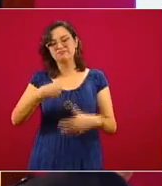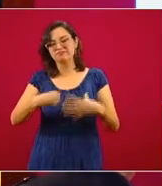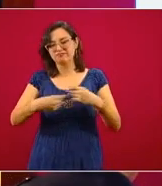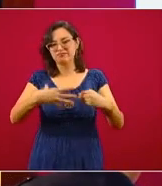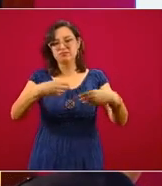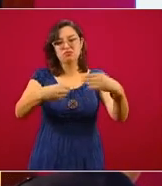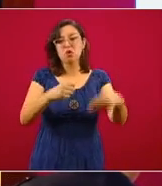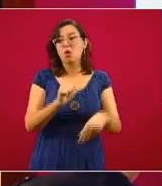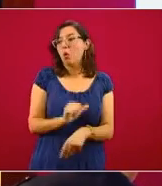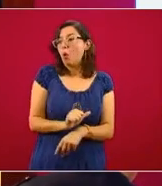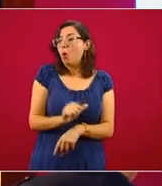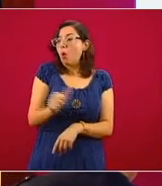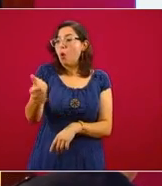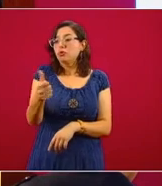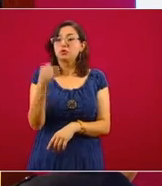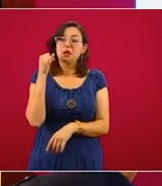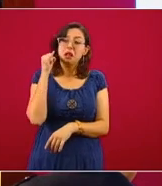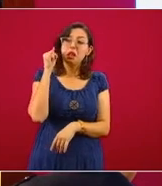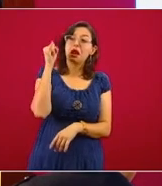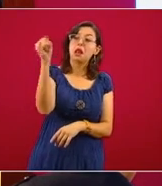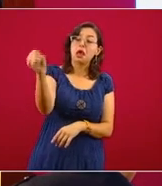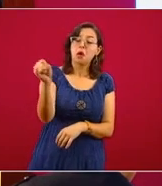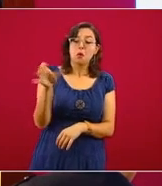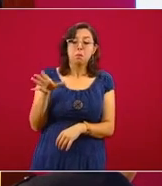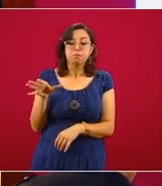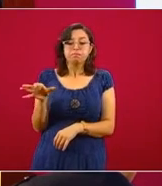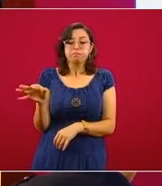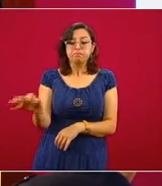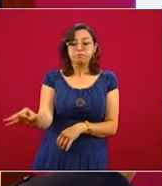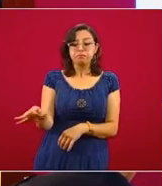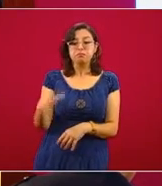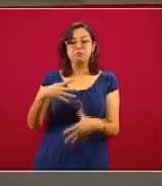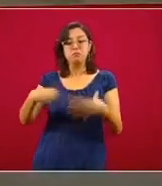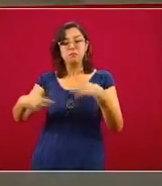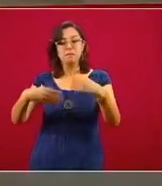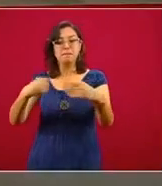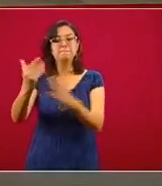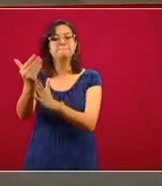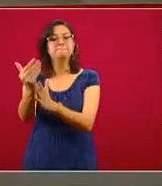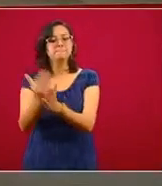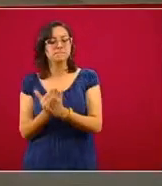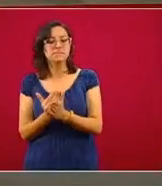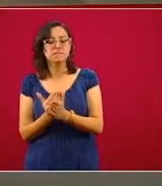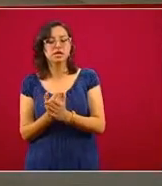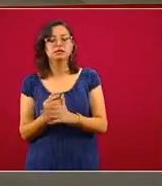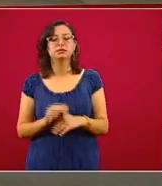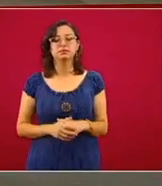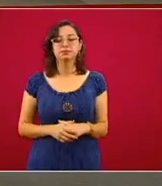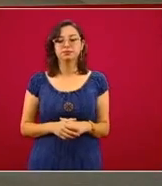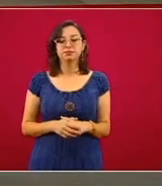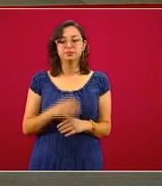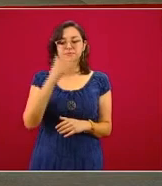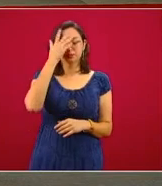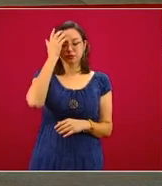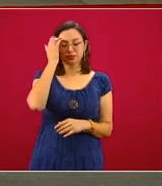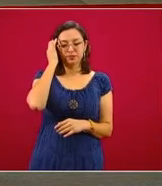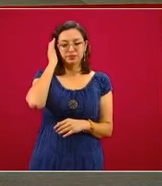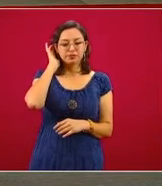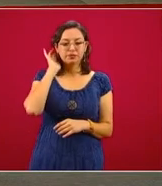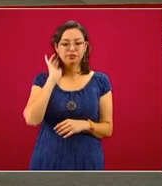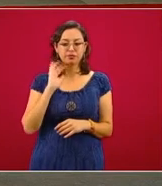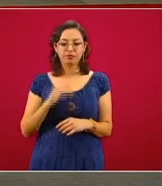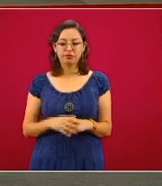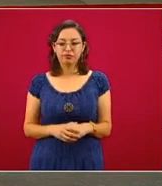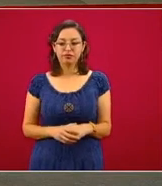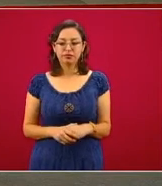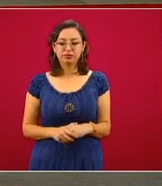especially urban areas that have higher rates of transmission, and unpopulated areas, rural areas